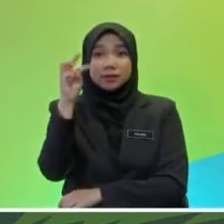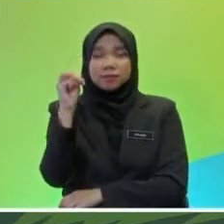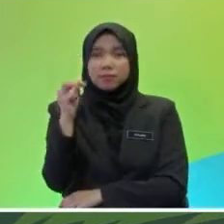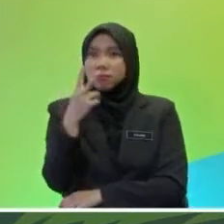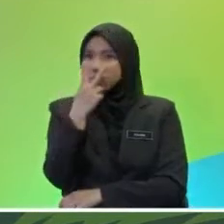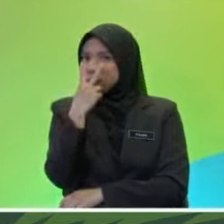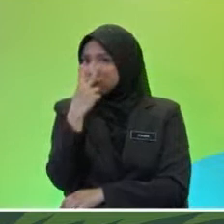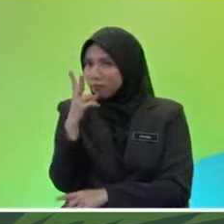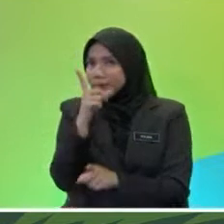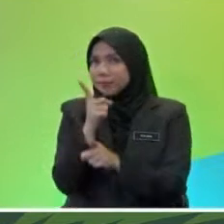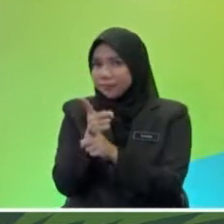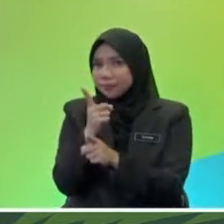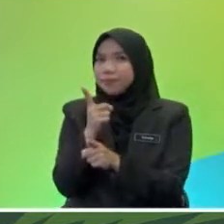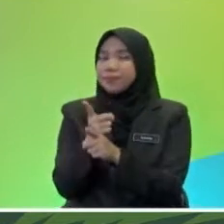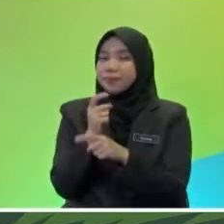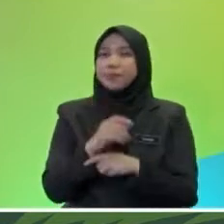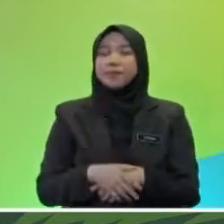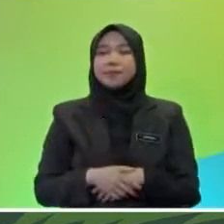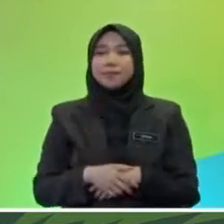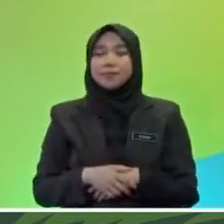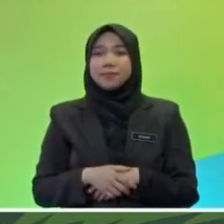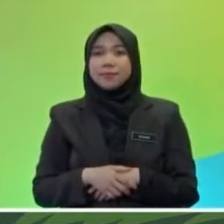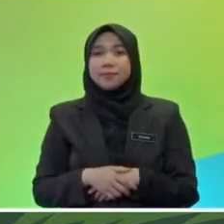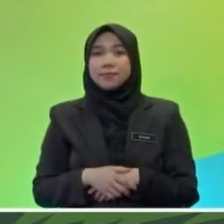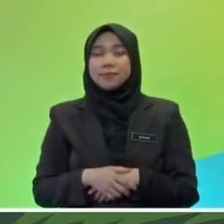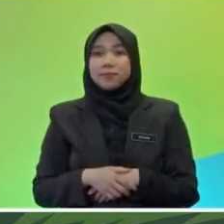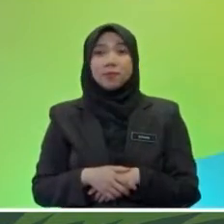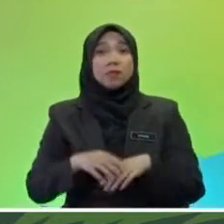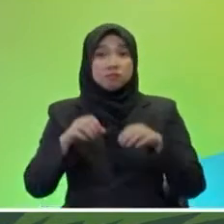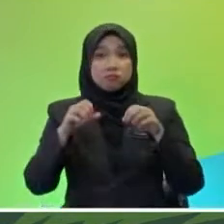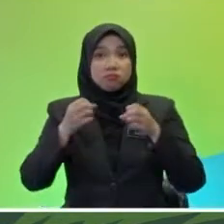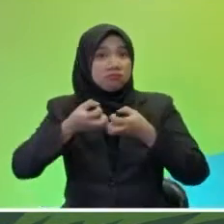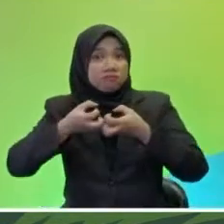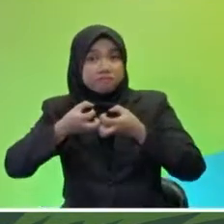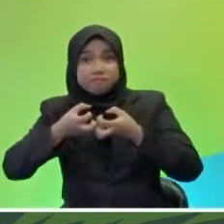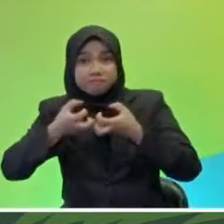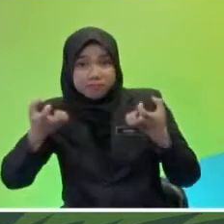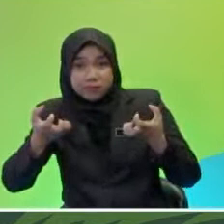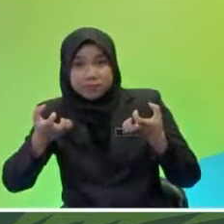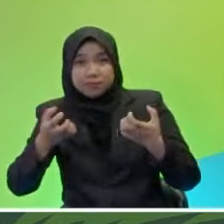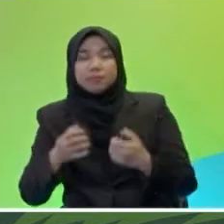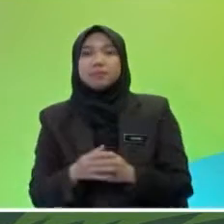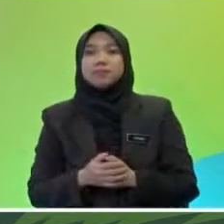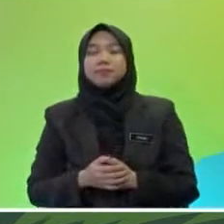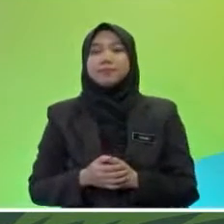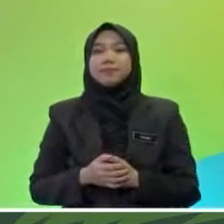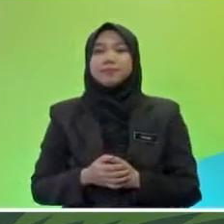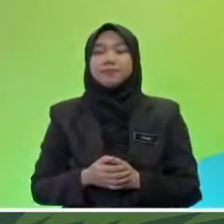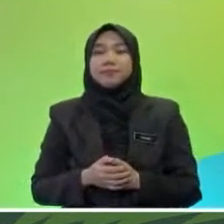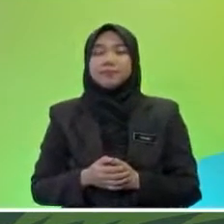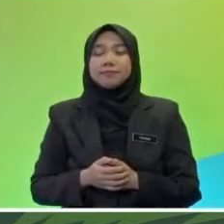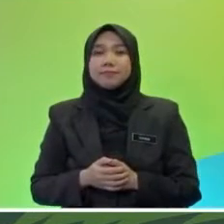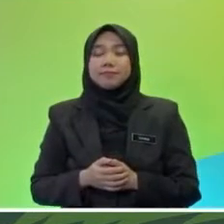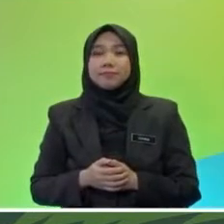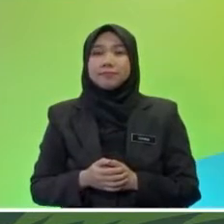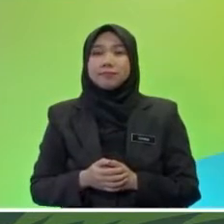woody stem here. All right. Right. So if you just can break it, that's we call woody stem. You can break it easily. Oh, okay. Right?